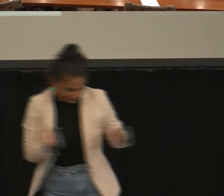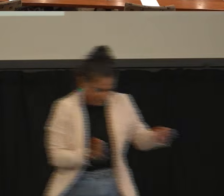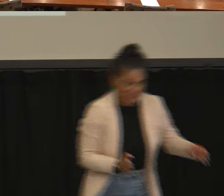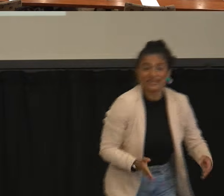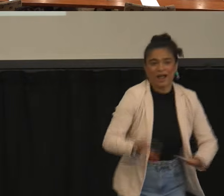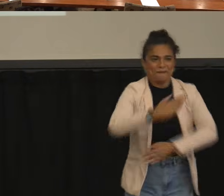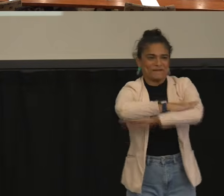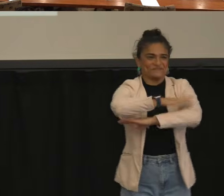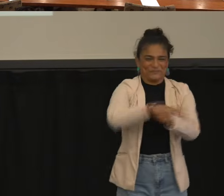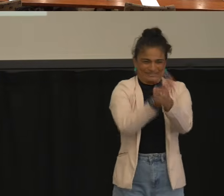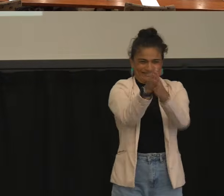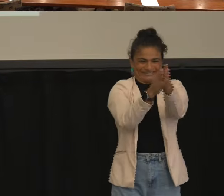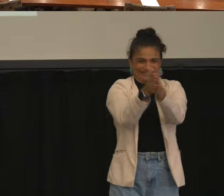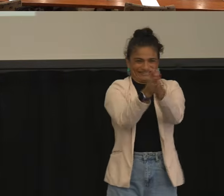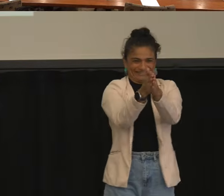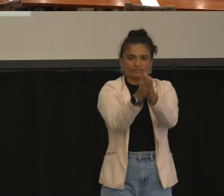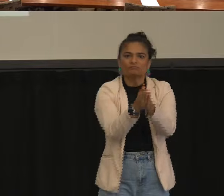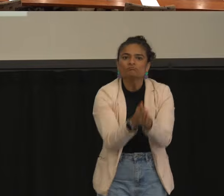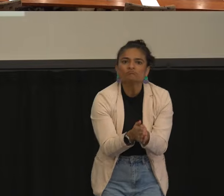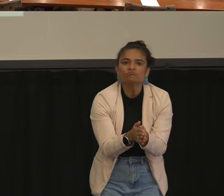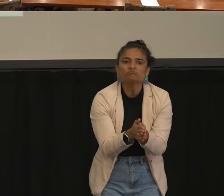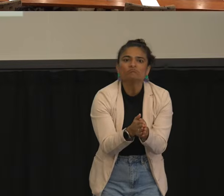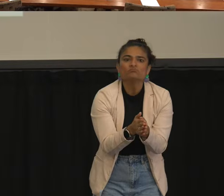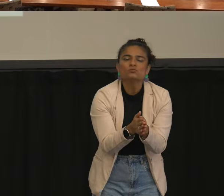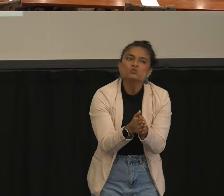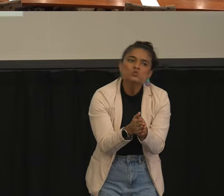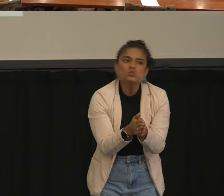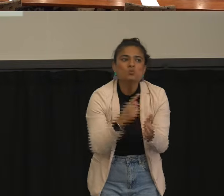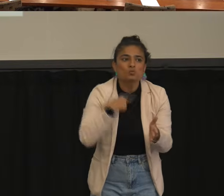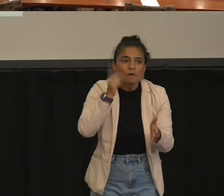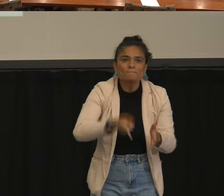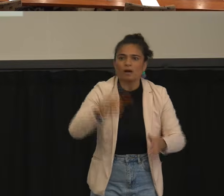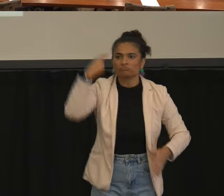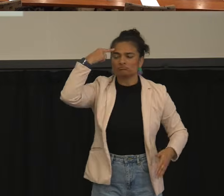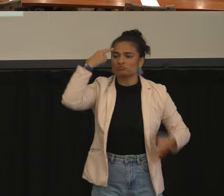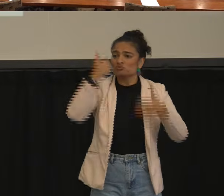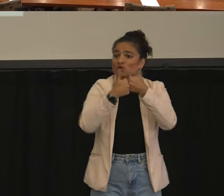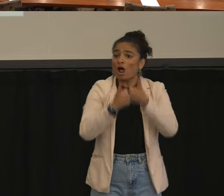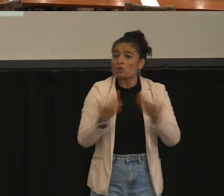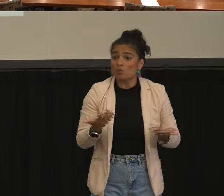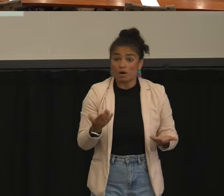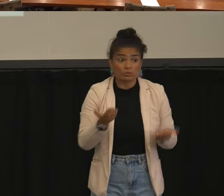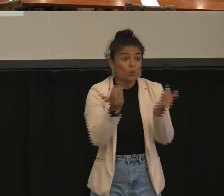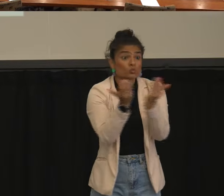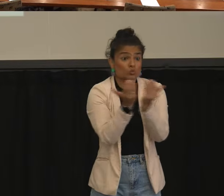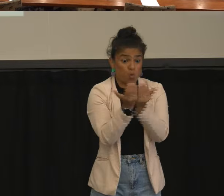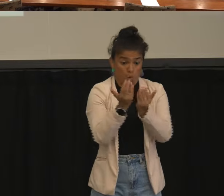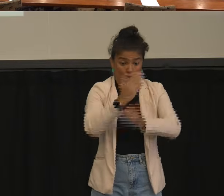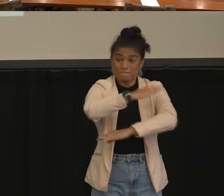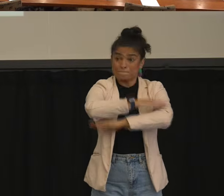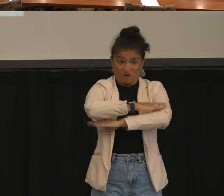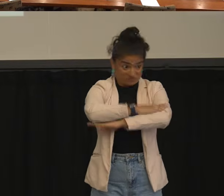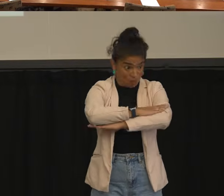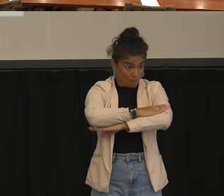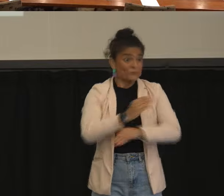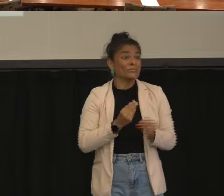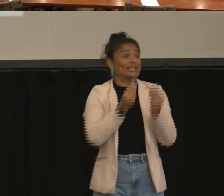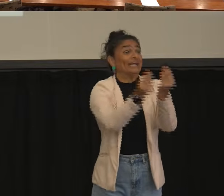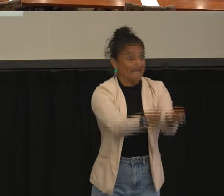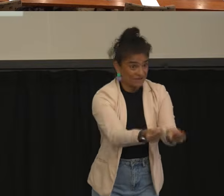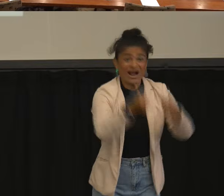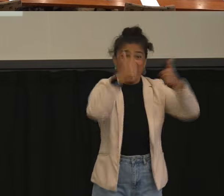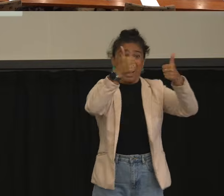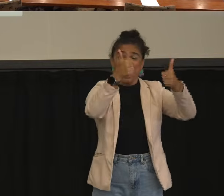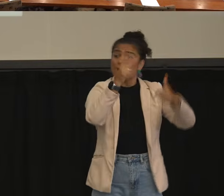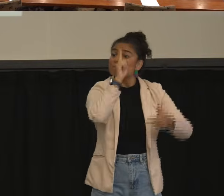We had to also think about the platform, but then had to bear in mind what challenges we could face with the